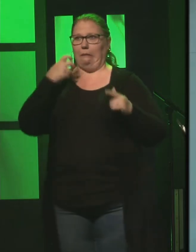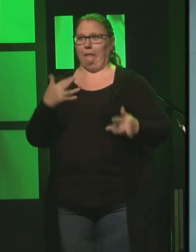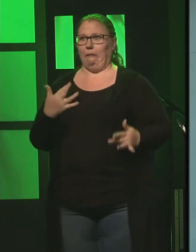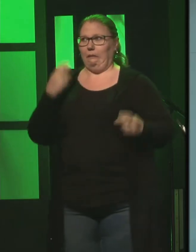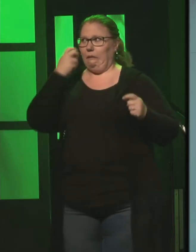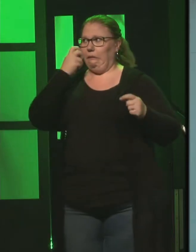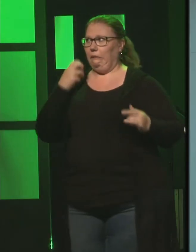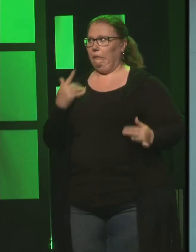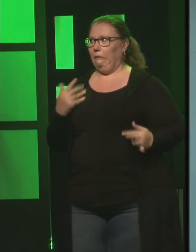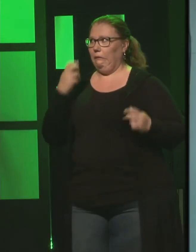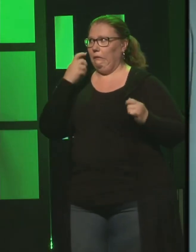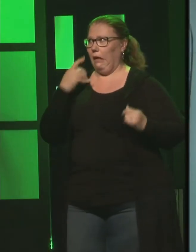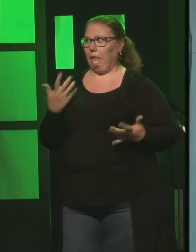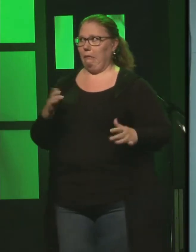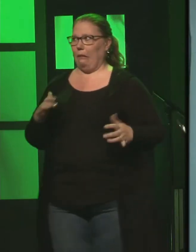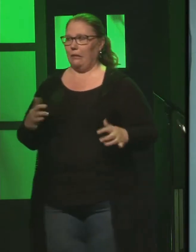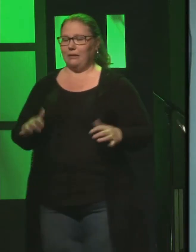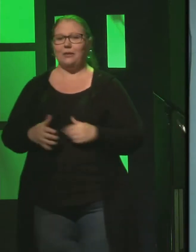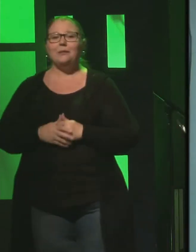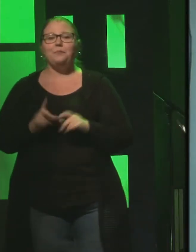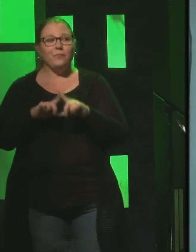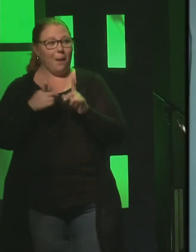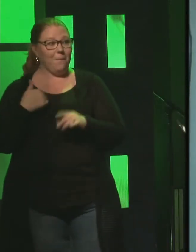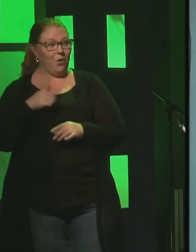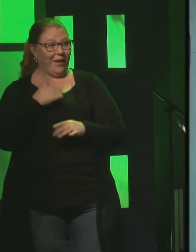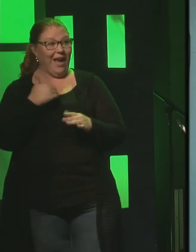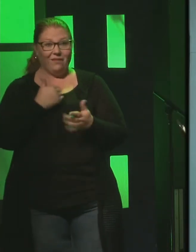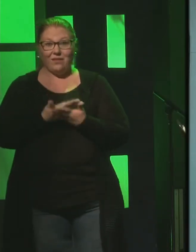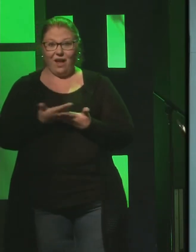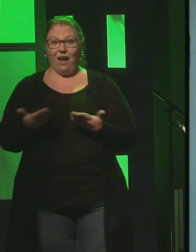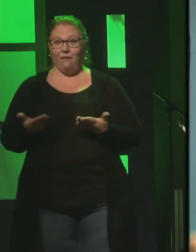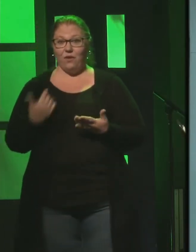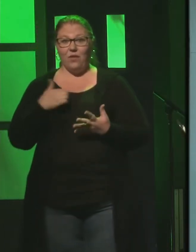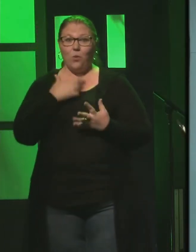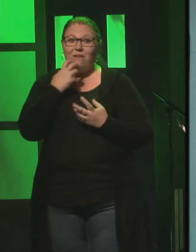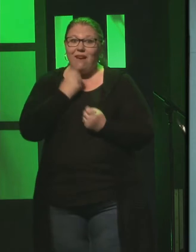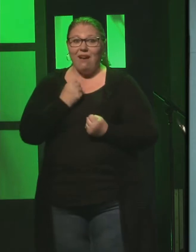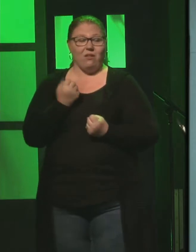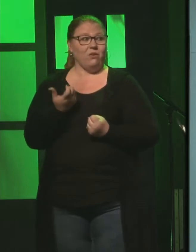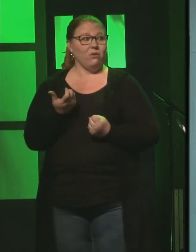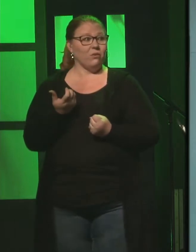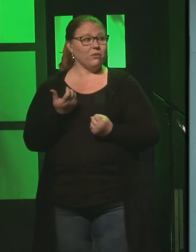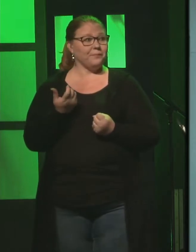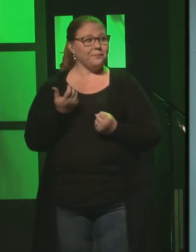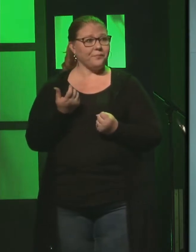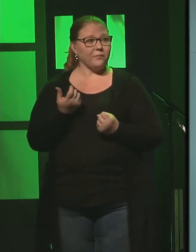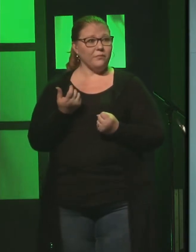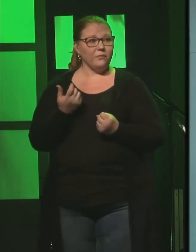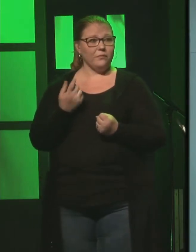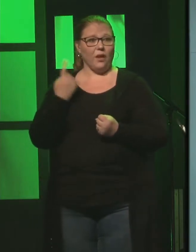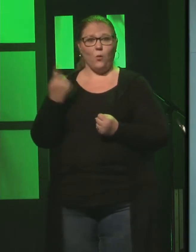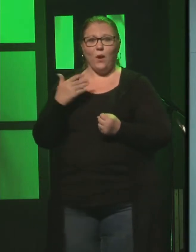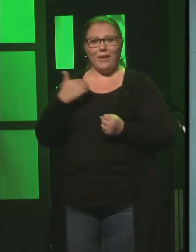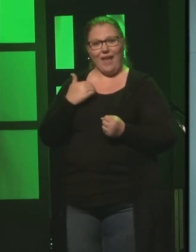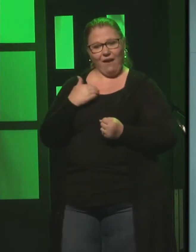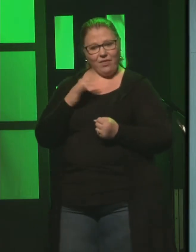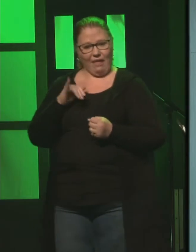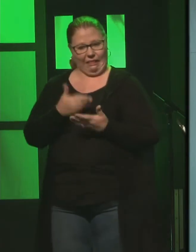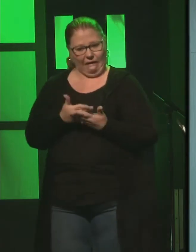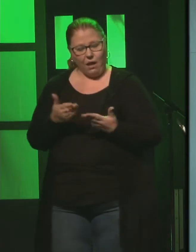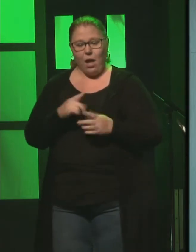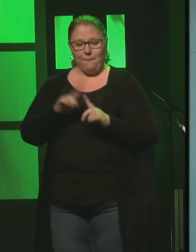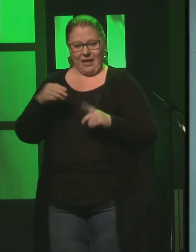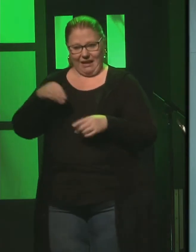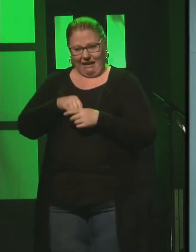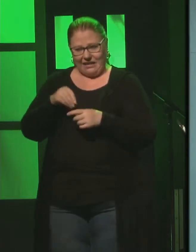what it is. Right? But you and I, we have stuff that we value. And we always have that point. But if there's this side